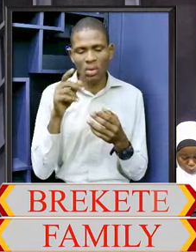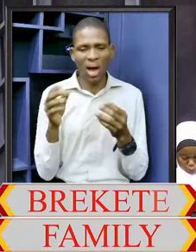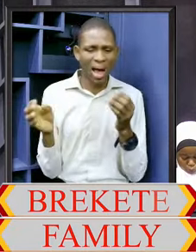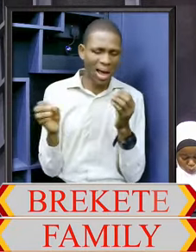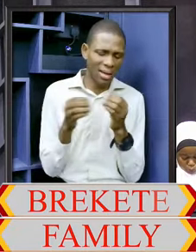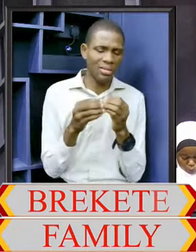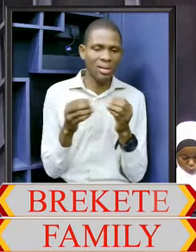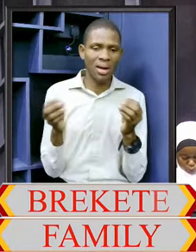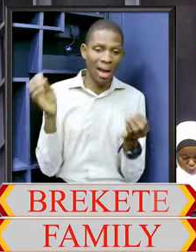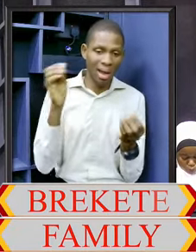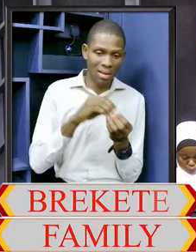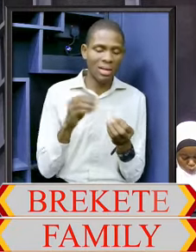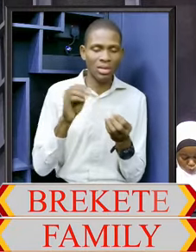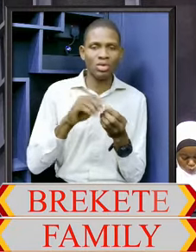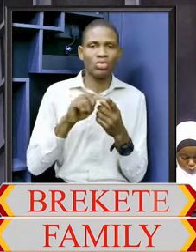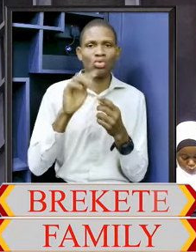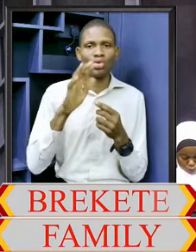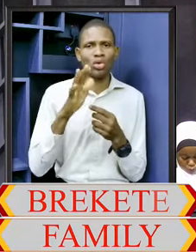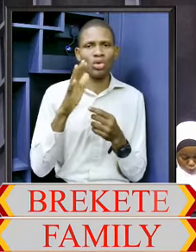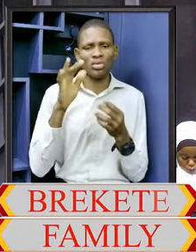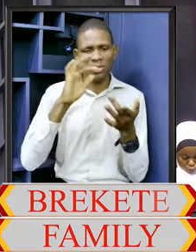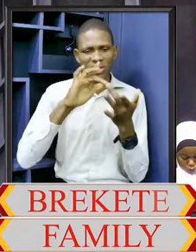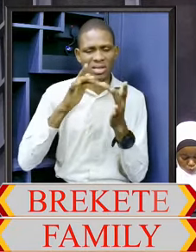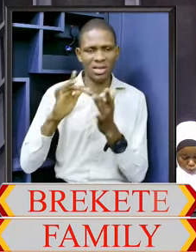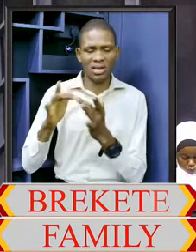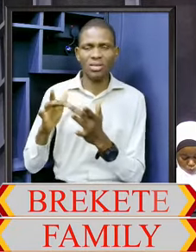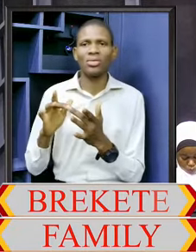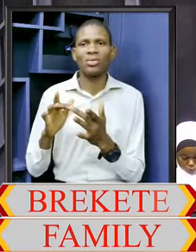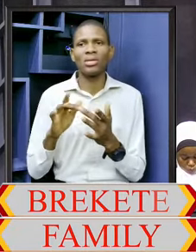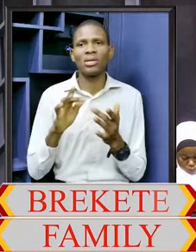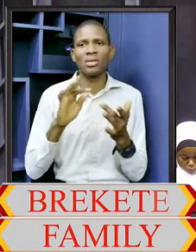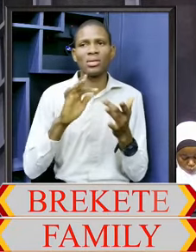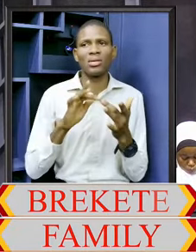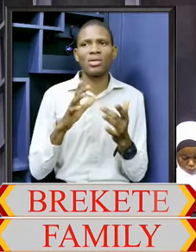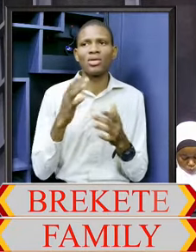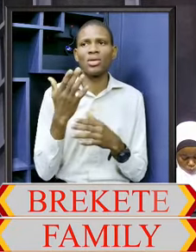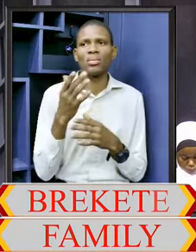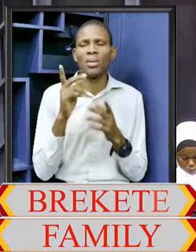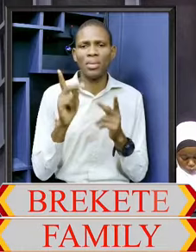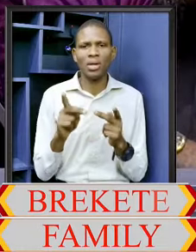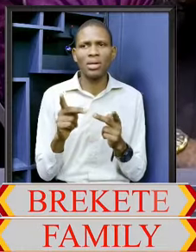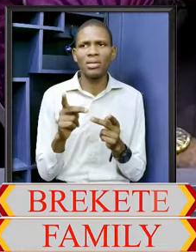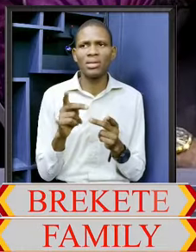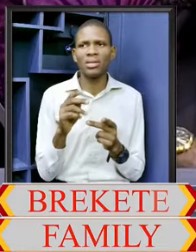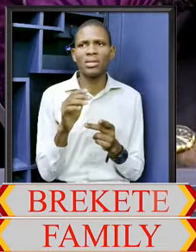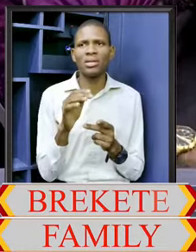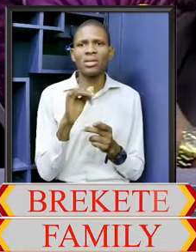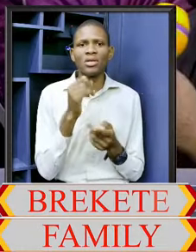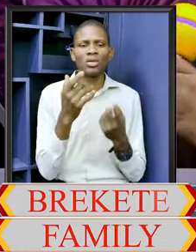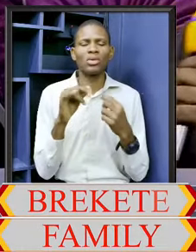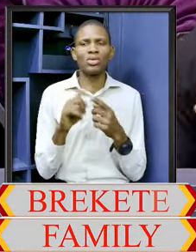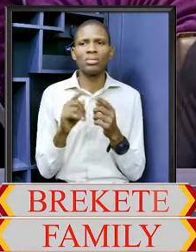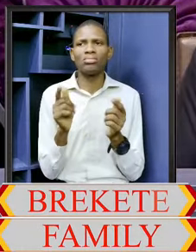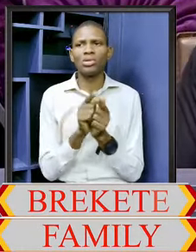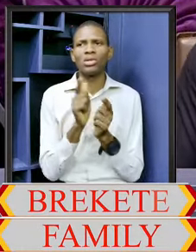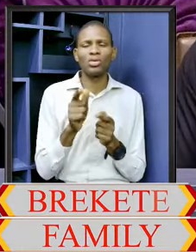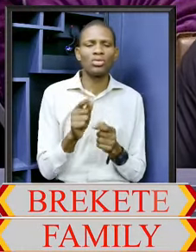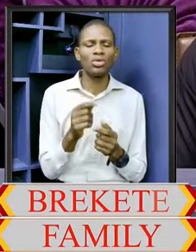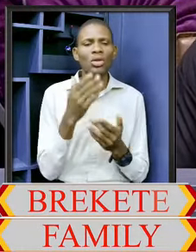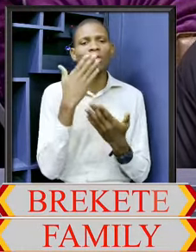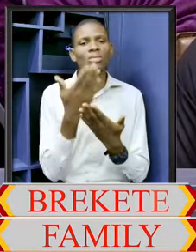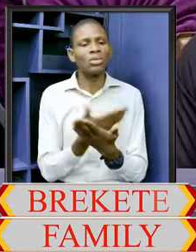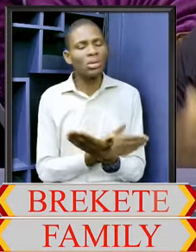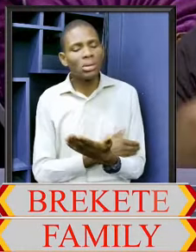Because if you don't get it to start with, go add value to people. People, no, person will come to you and say, ah, Augusta, good money, you define better network. No, nobody does